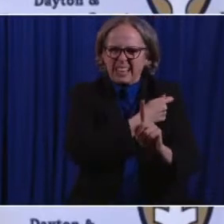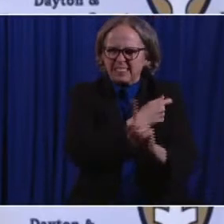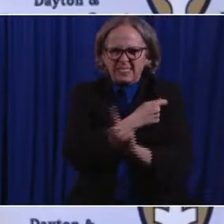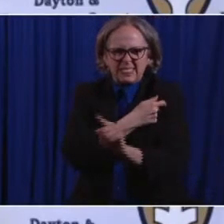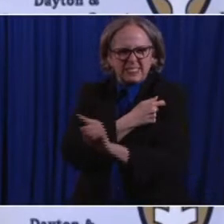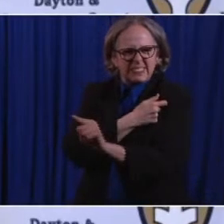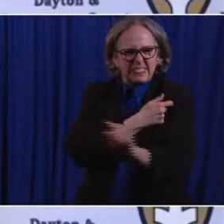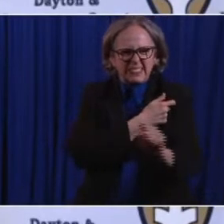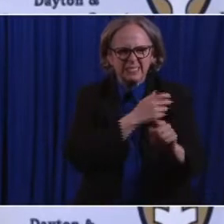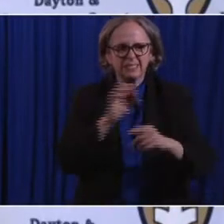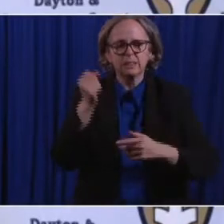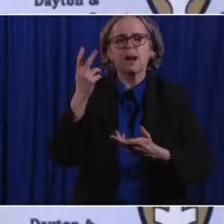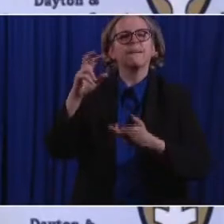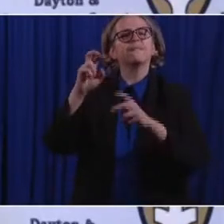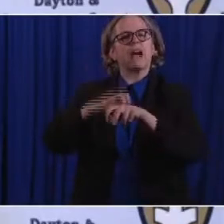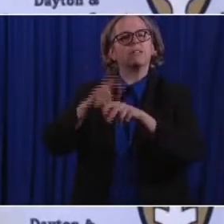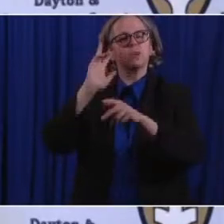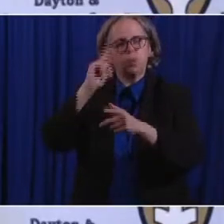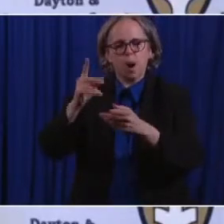and we will win.